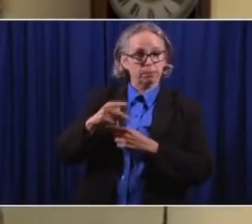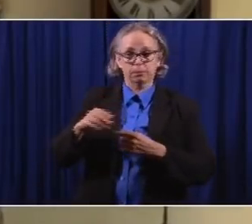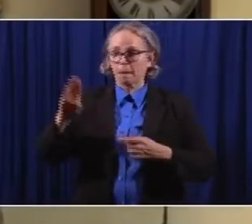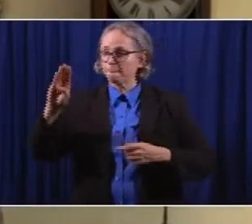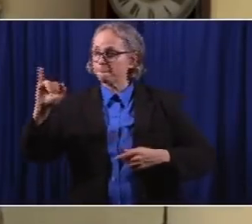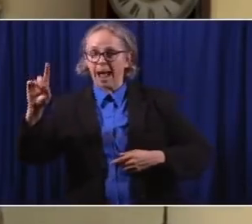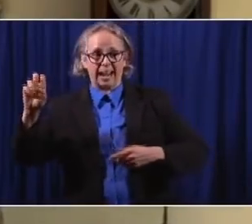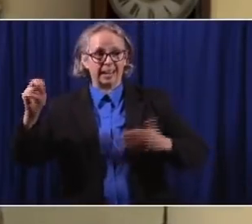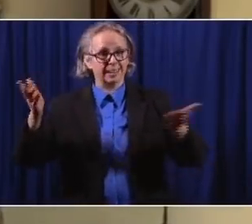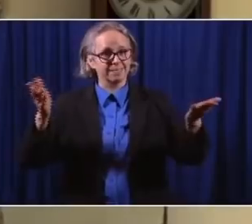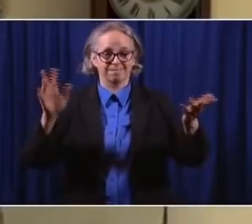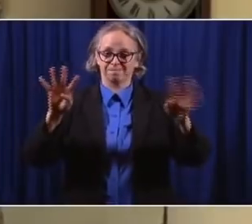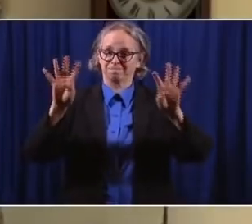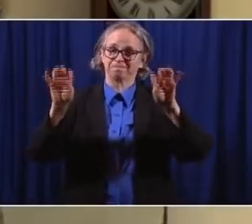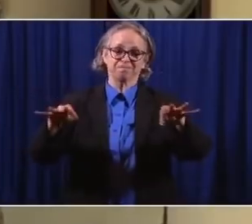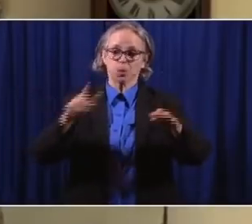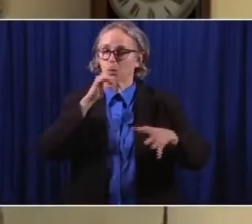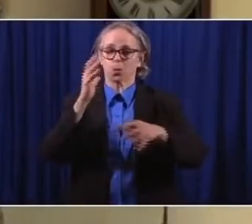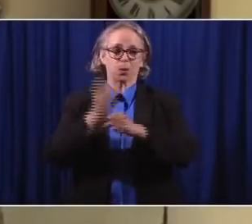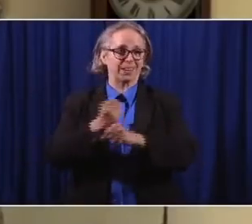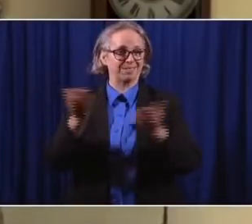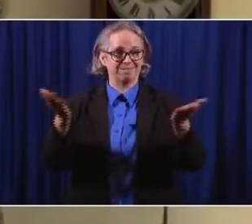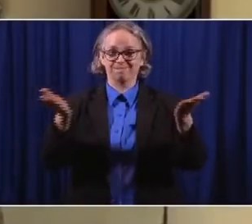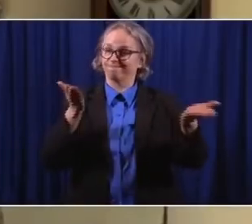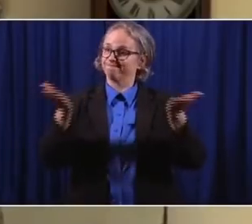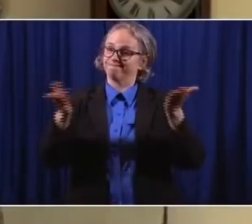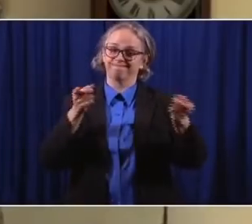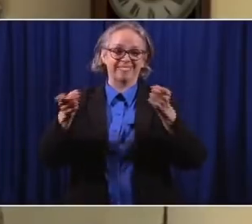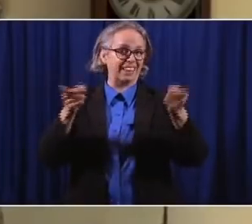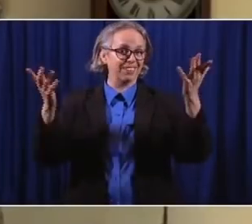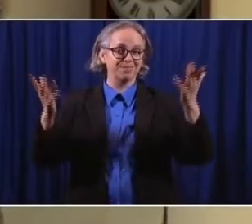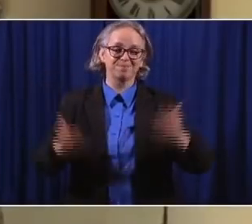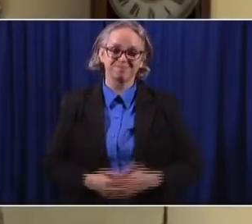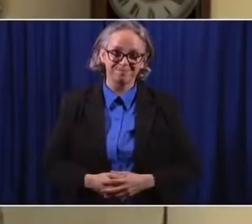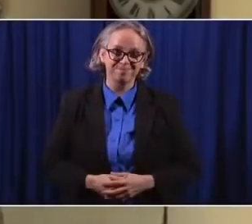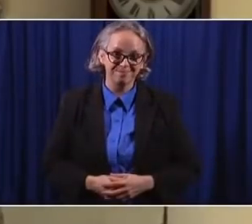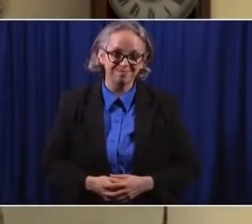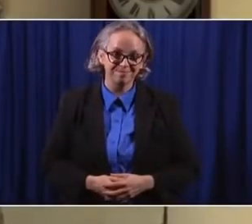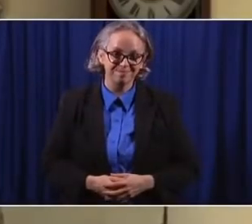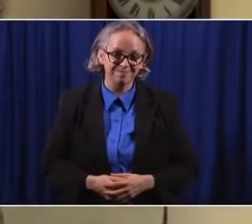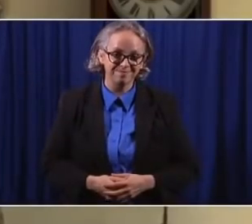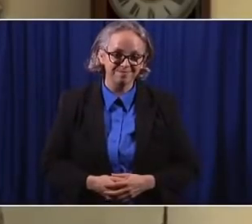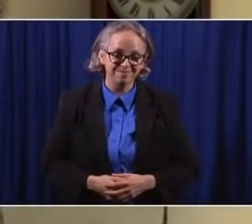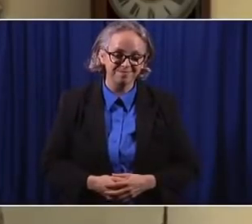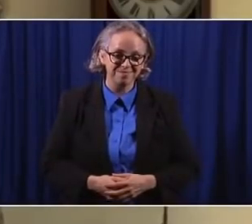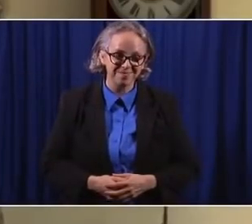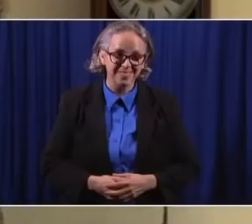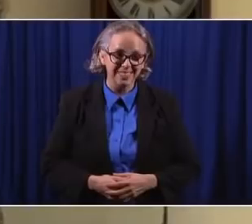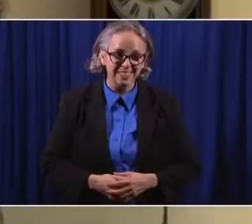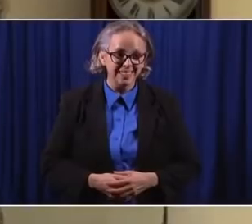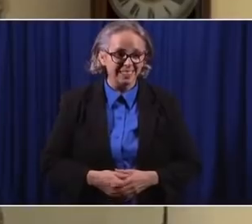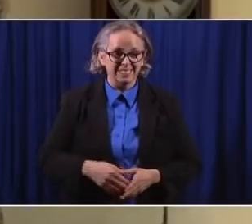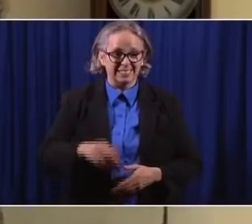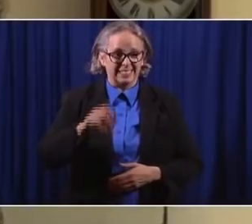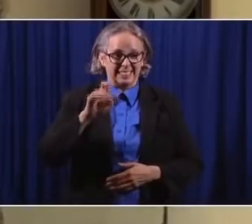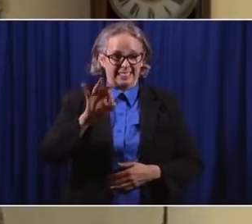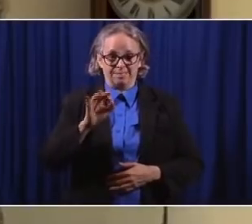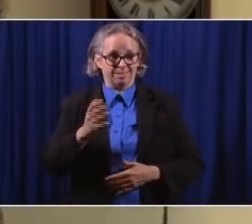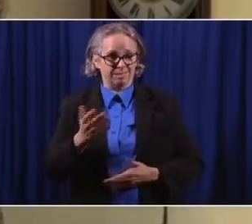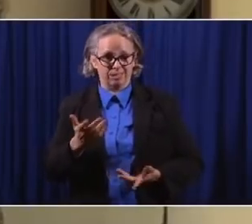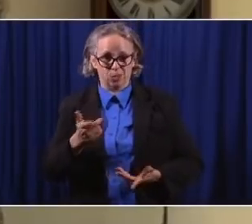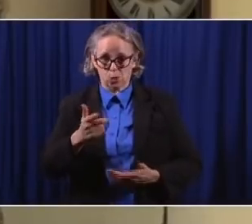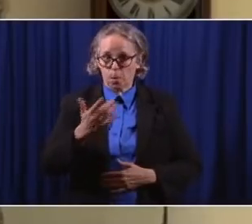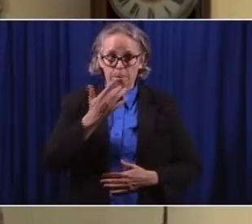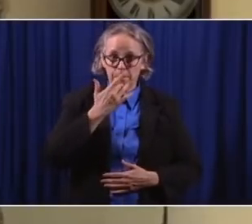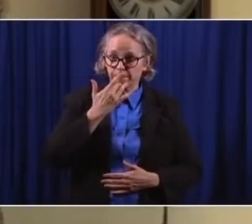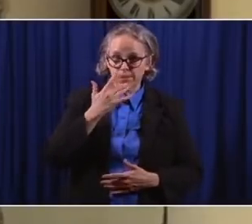it's going to be Donald Trump. And those of us who, if we win, will be happy. If we lose,